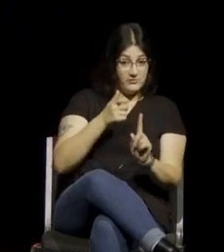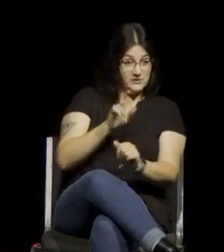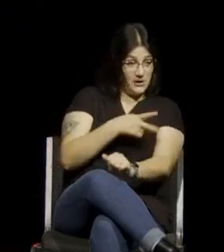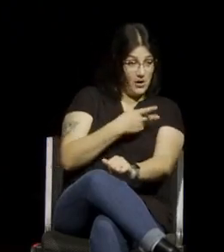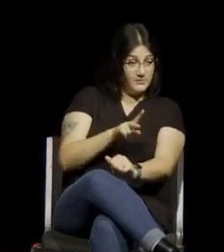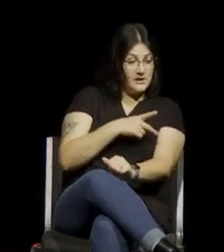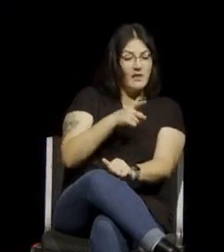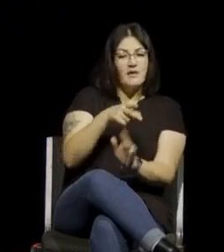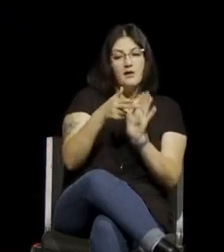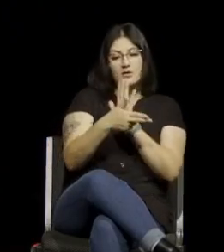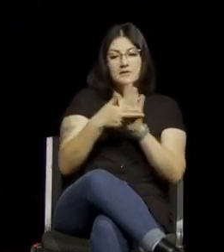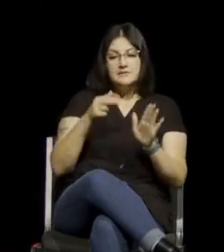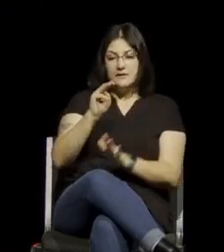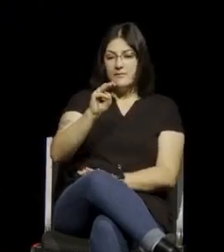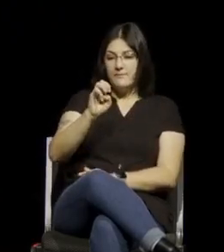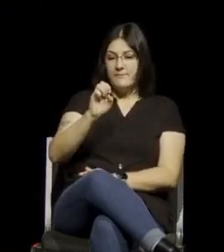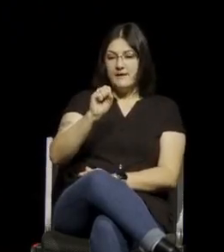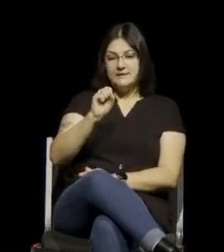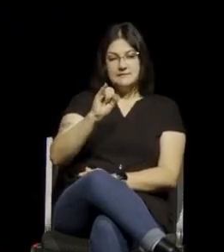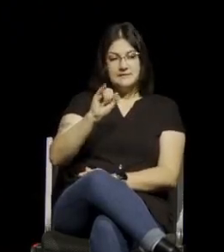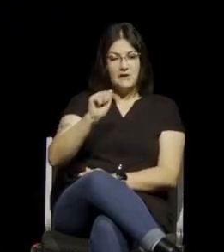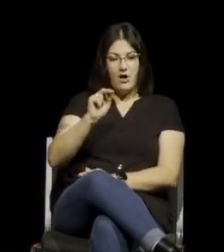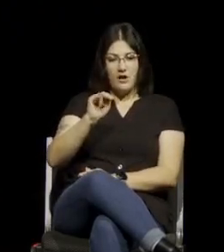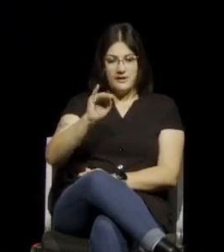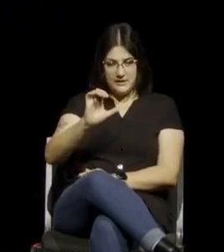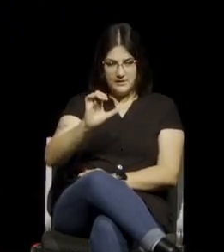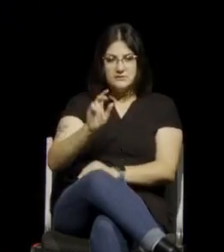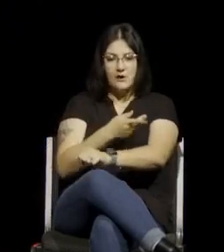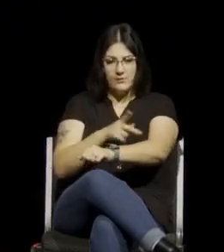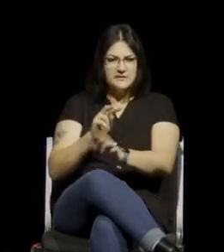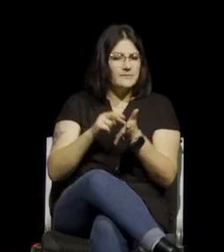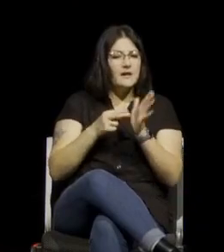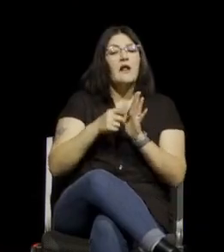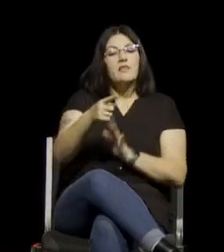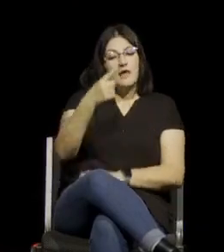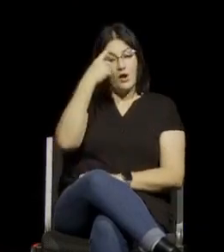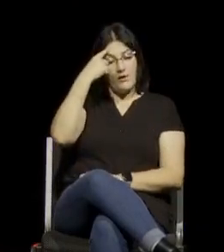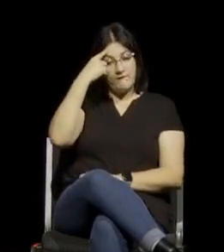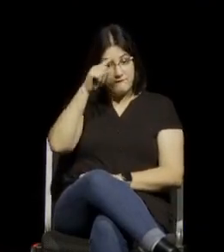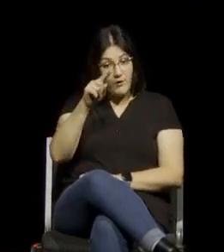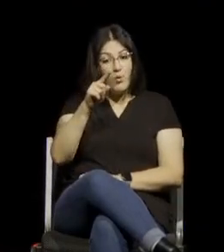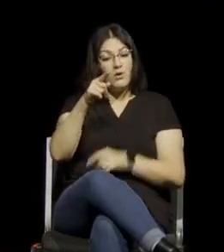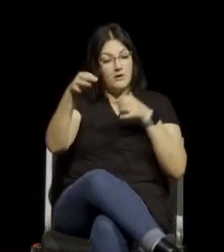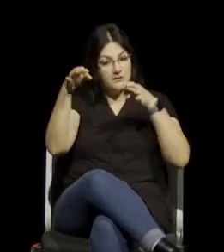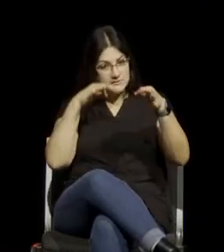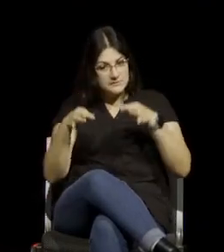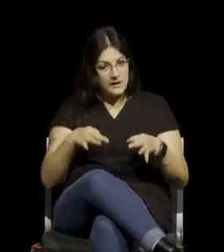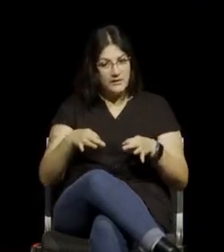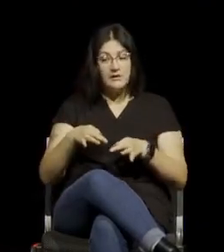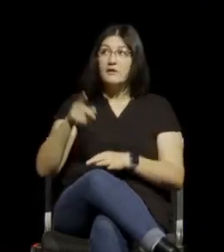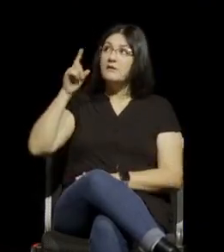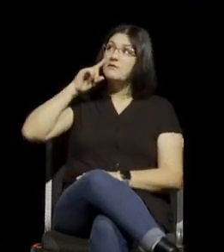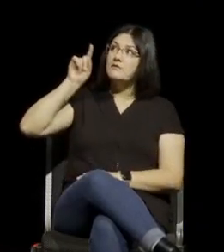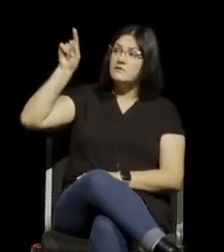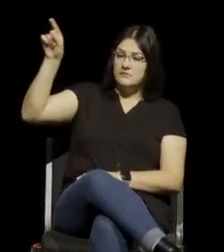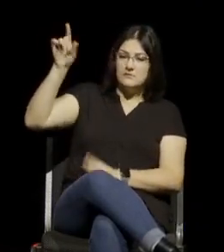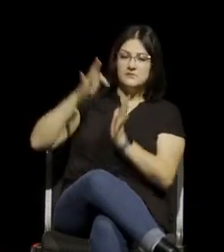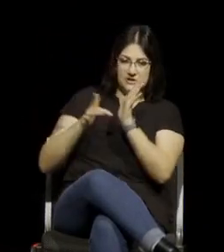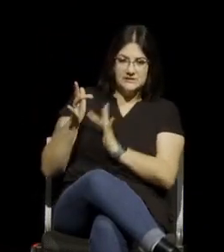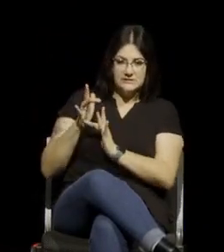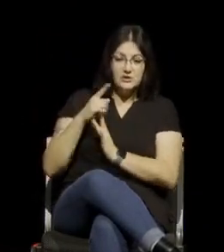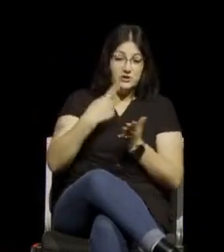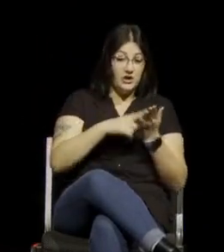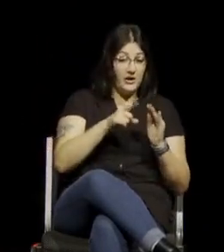that are considered messianic psalms, which means they are foretelling the coming Messiah. They are talking